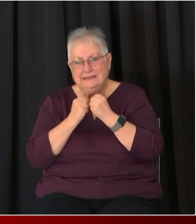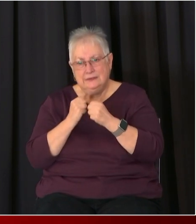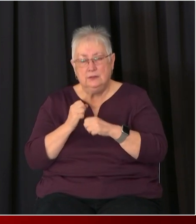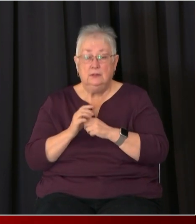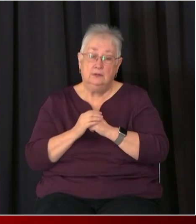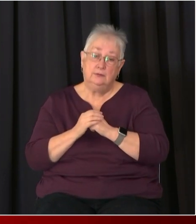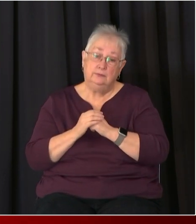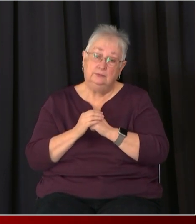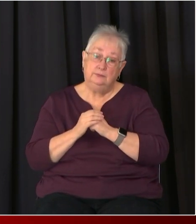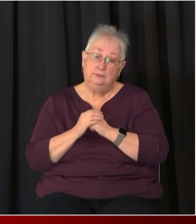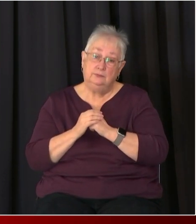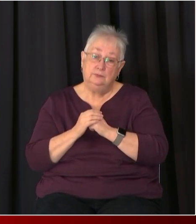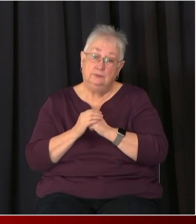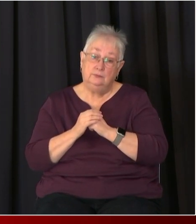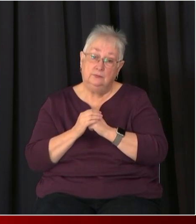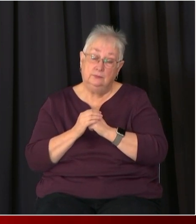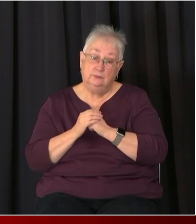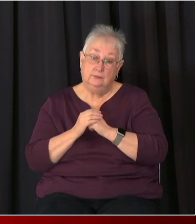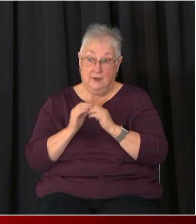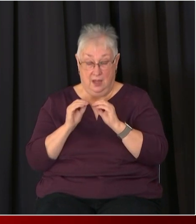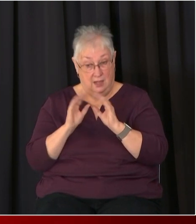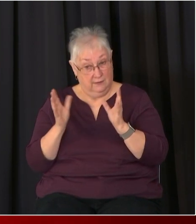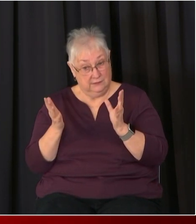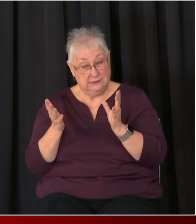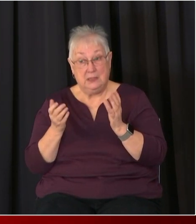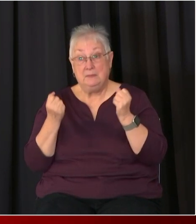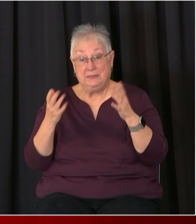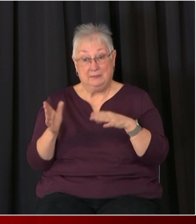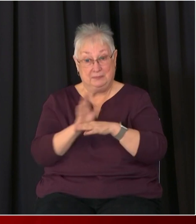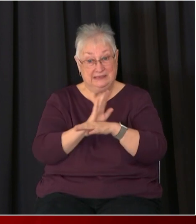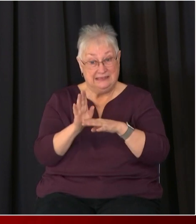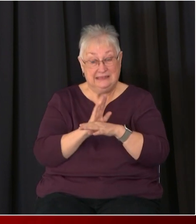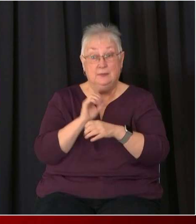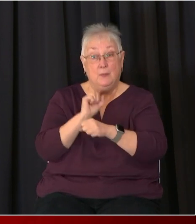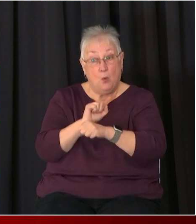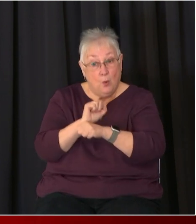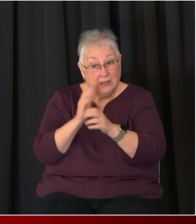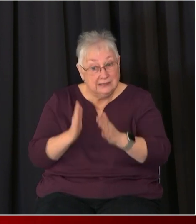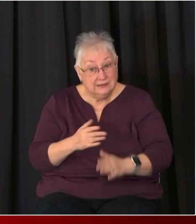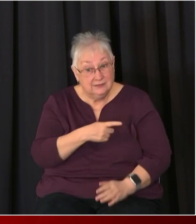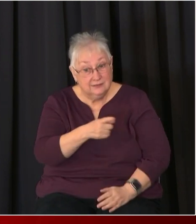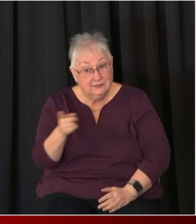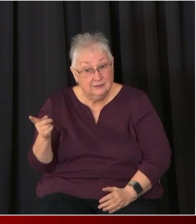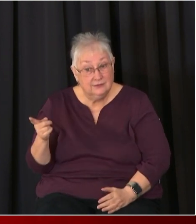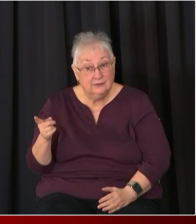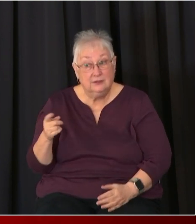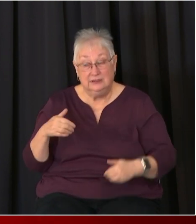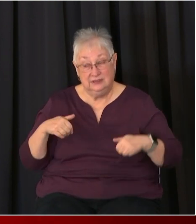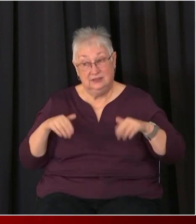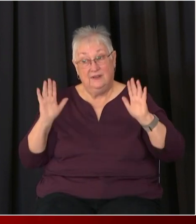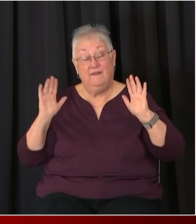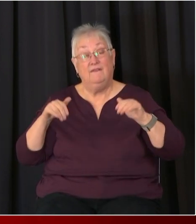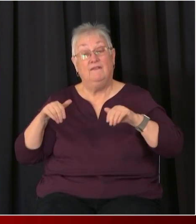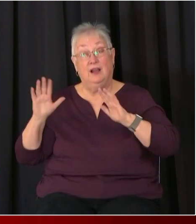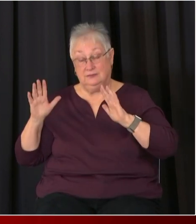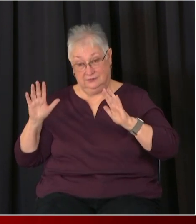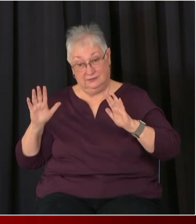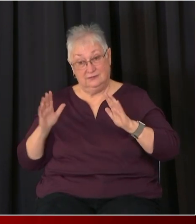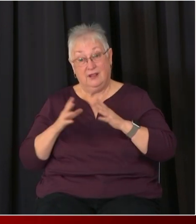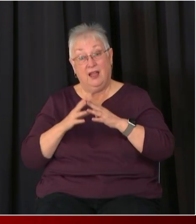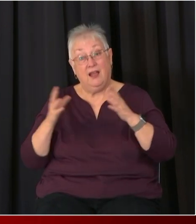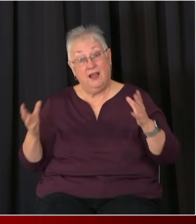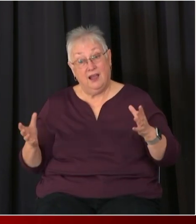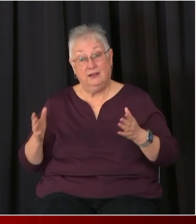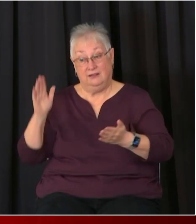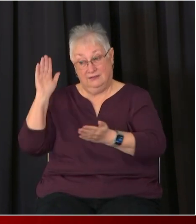and thus their employees are making sacrifices as part of our efforts to limit the spread